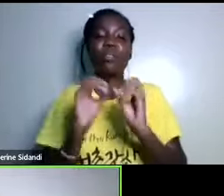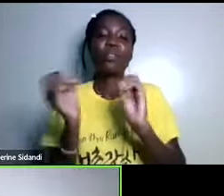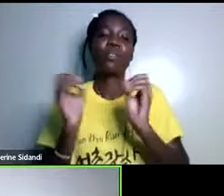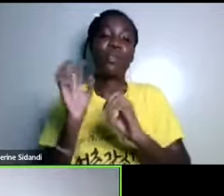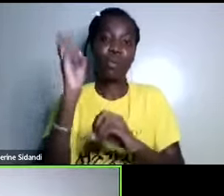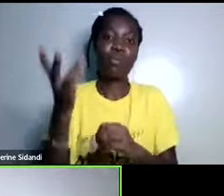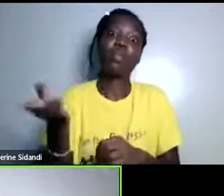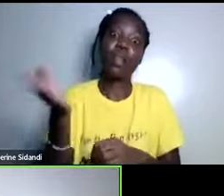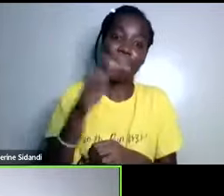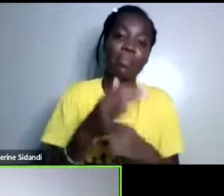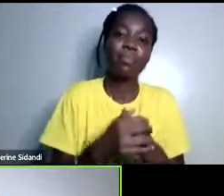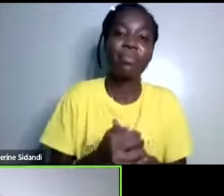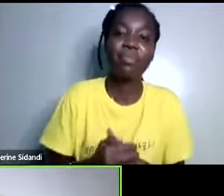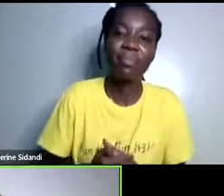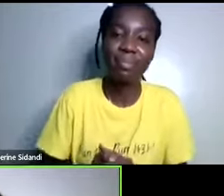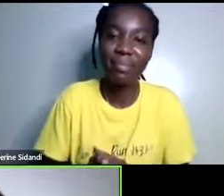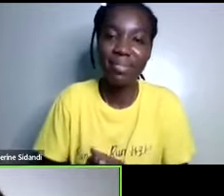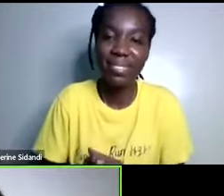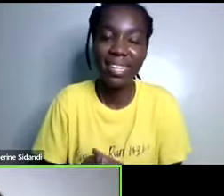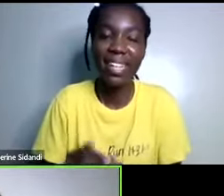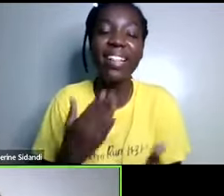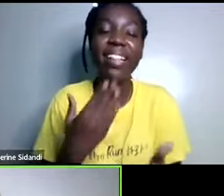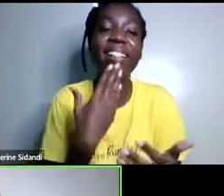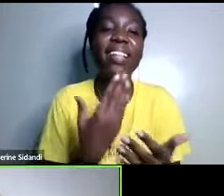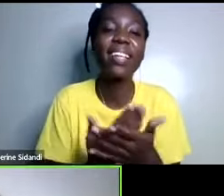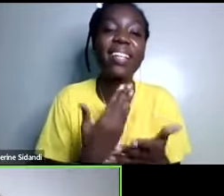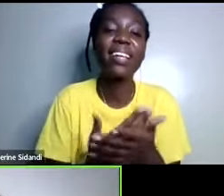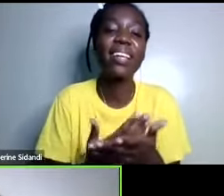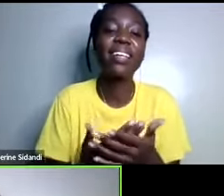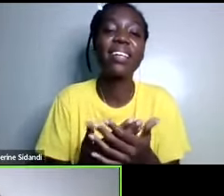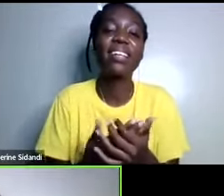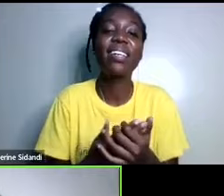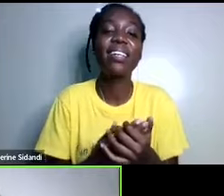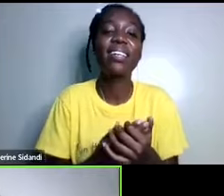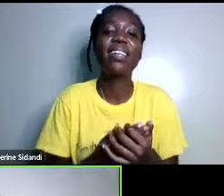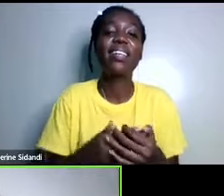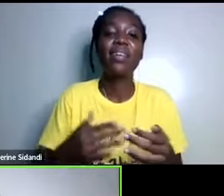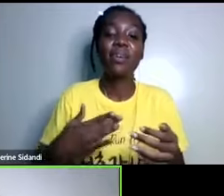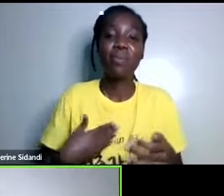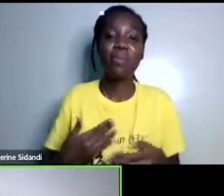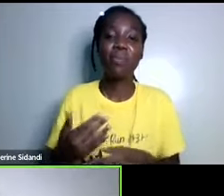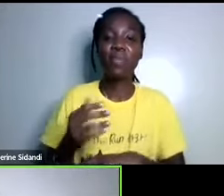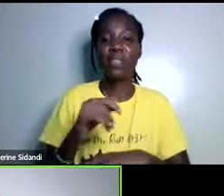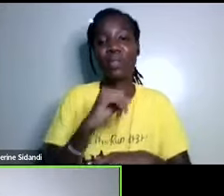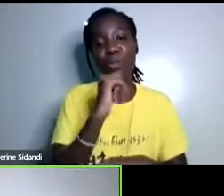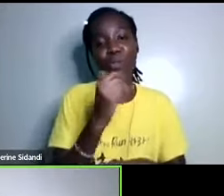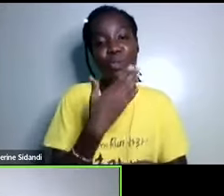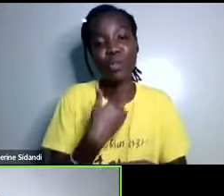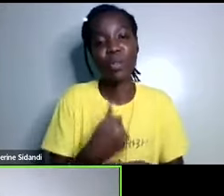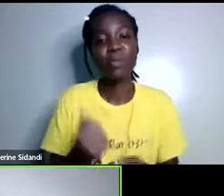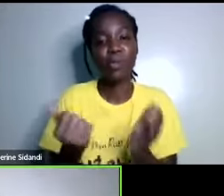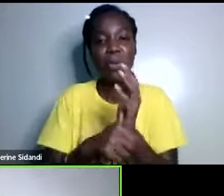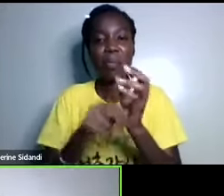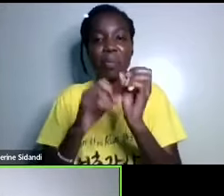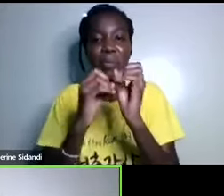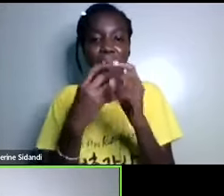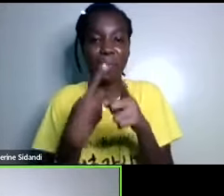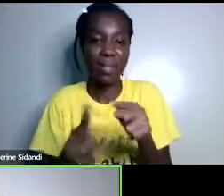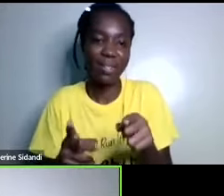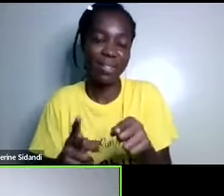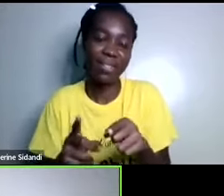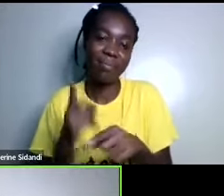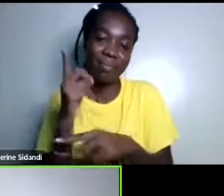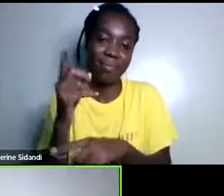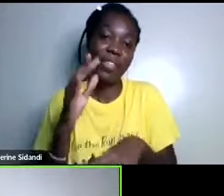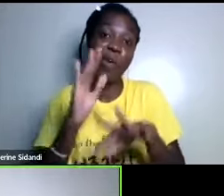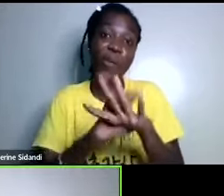give you the honor. Mozi is a good friend of mine. Bavi, you're sharing the loot. Anyway, Vicky is asking, how long does it take you to generate